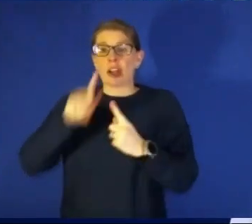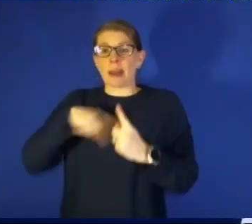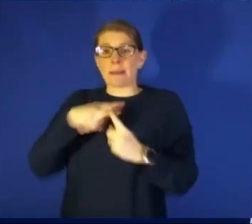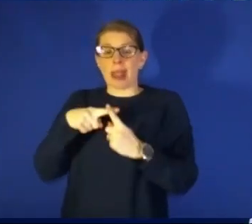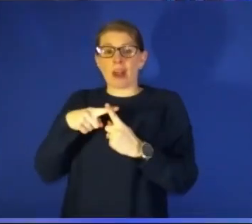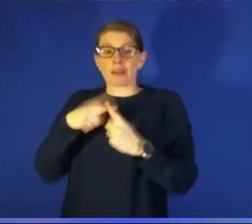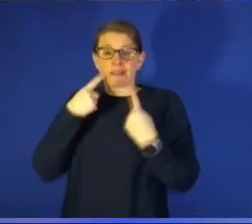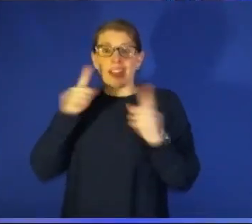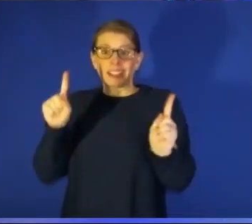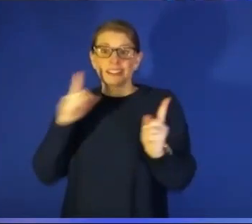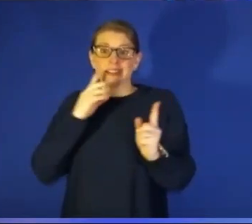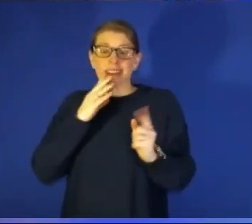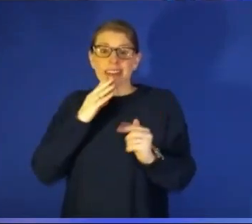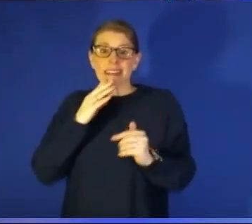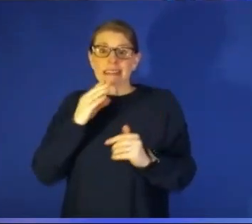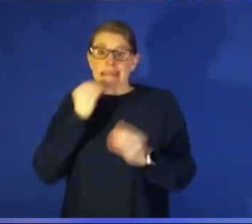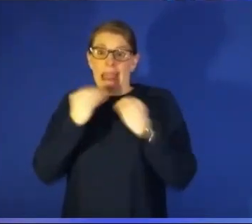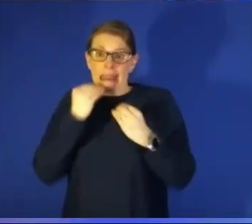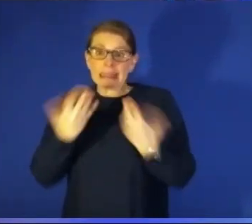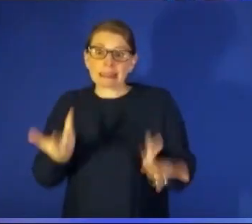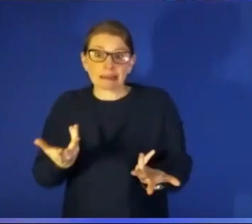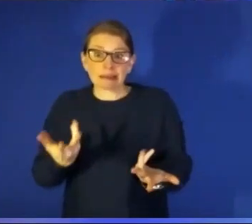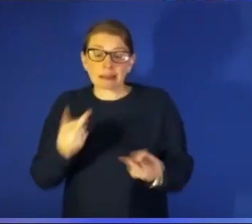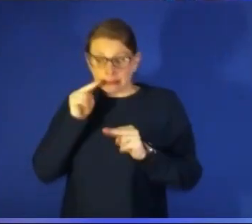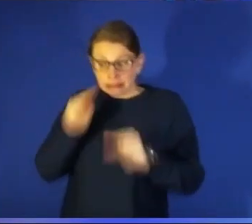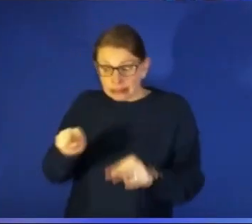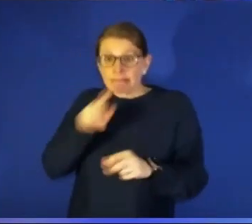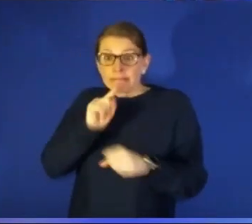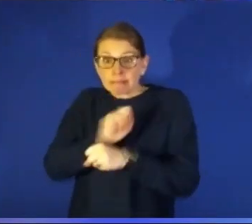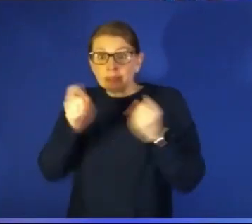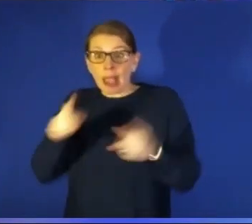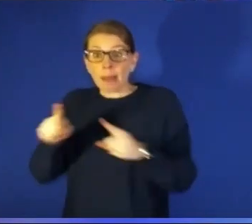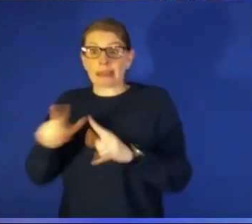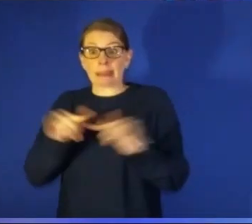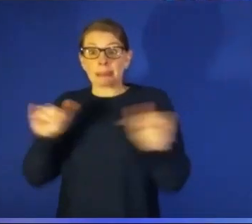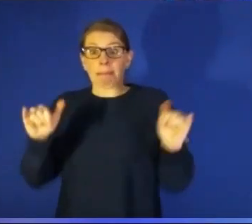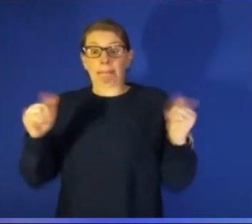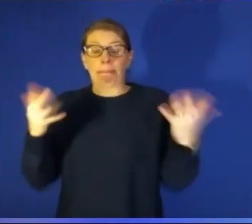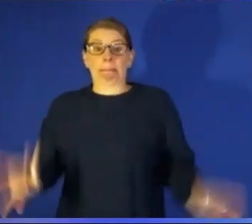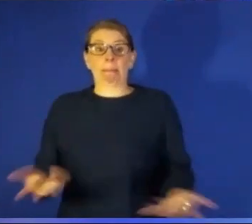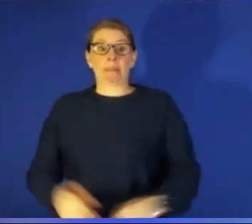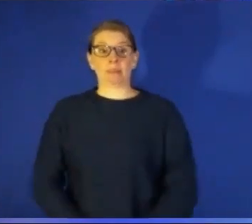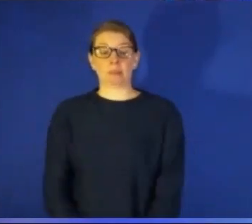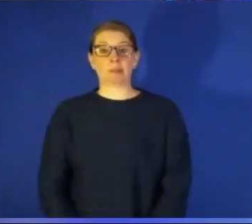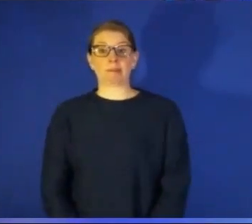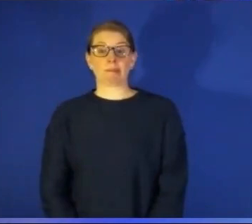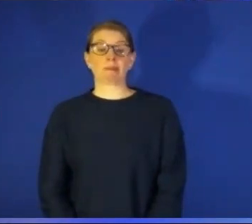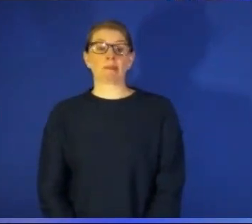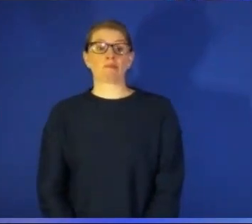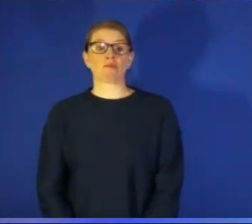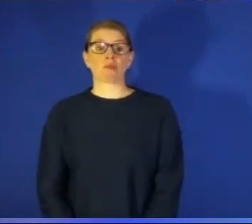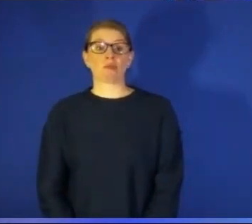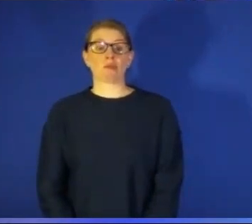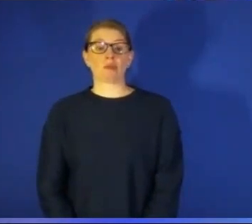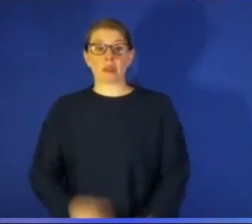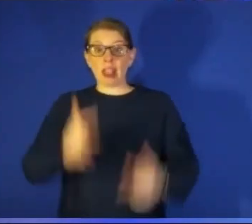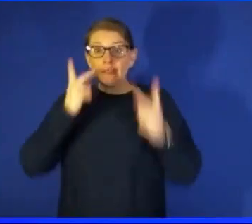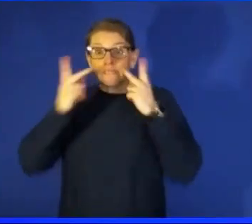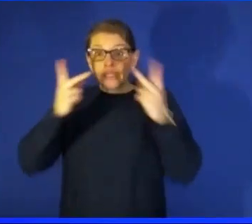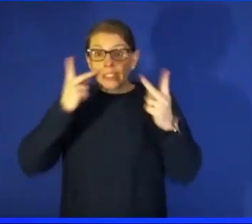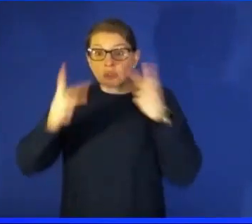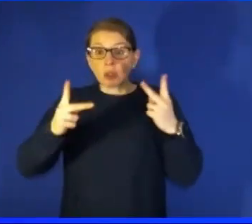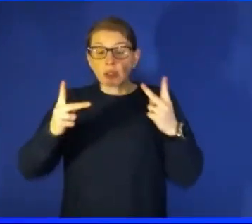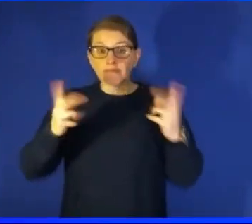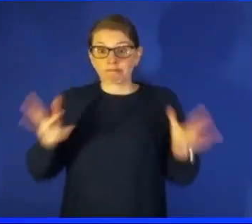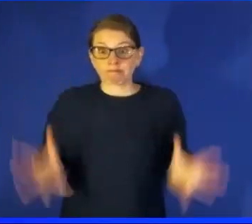their blood sugar. To actually see it in real time Absolutely. happening. Yeah, that makes absolutely. sense. Especially in adolescence, I think they're more visual driven, Yeah. and so to be able